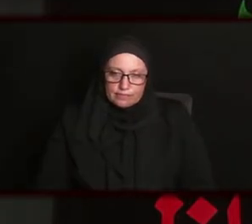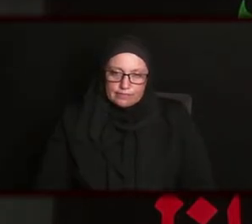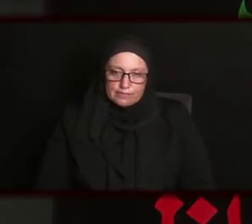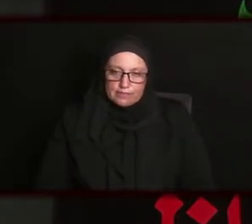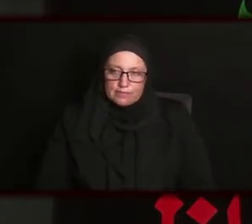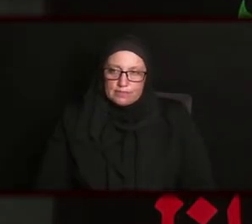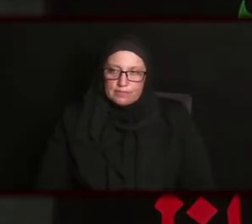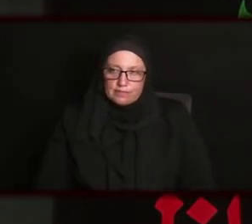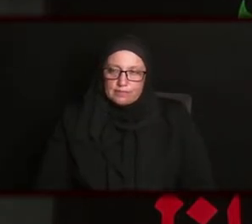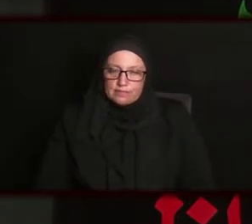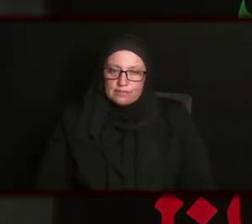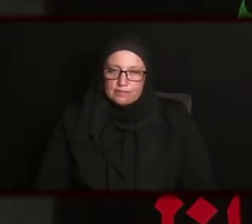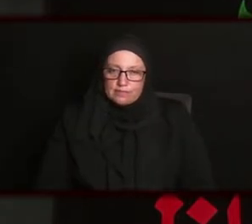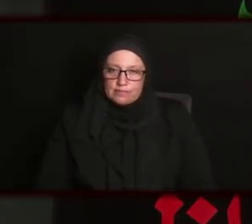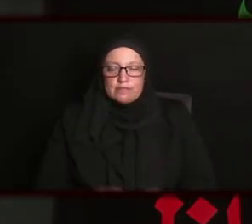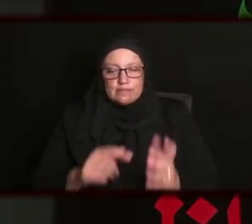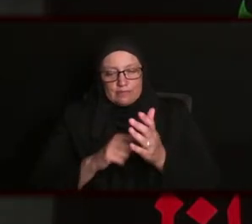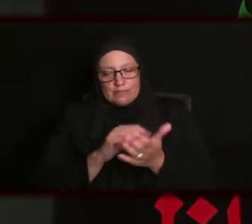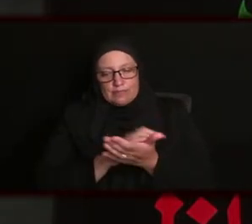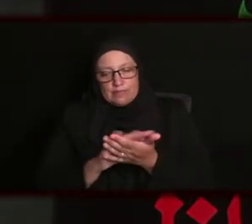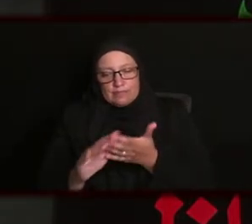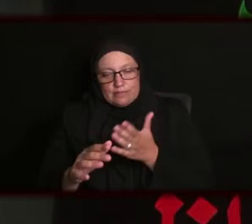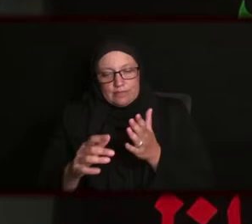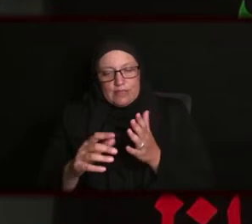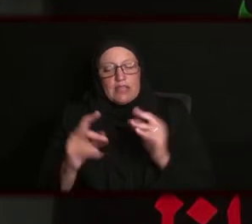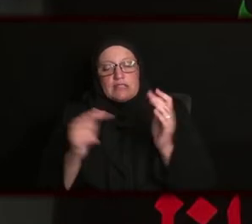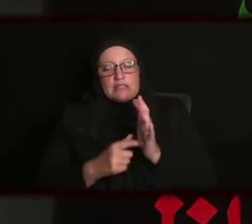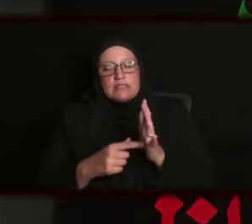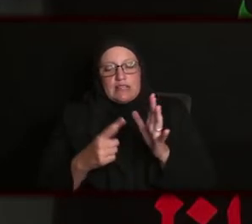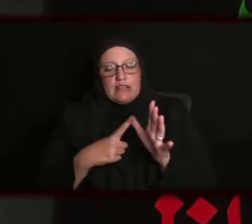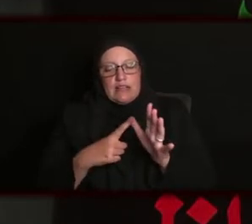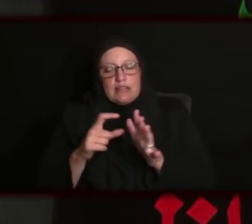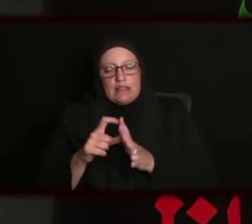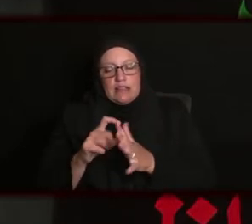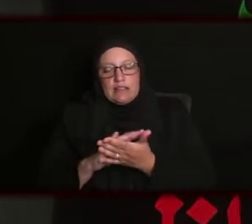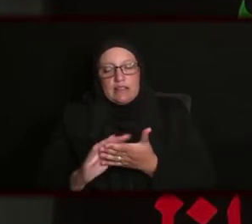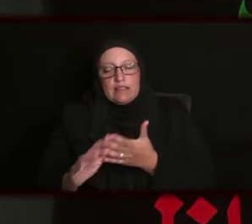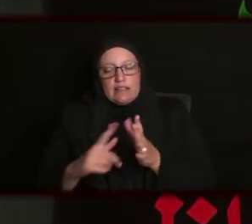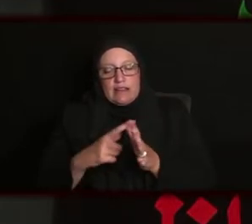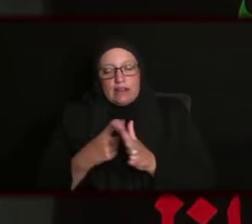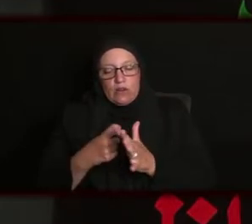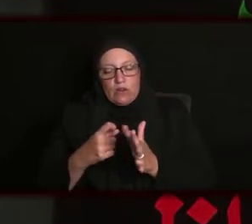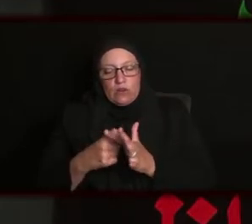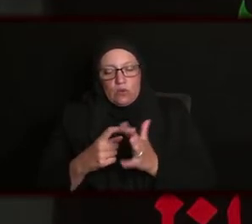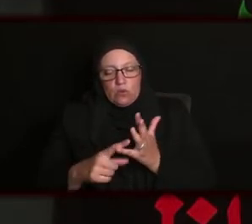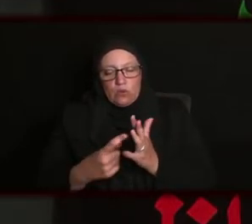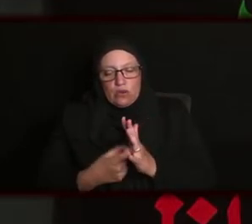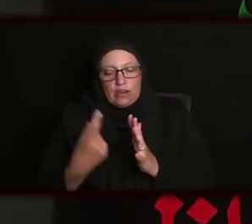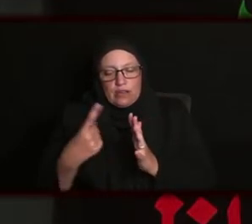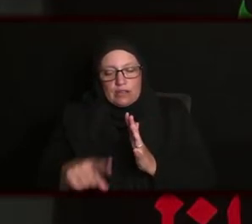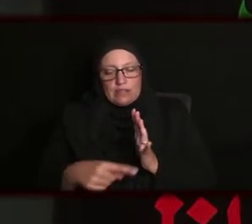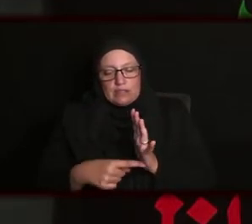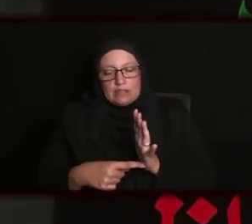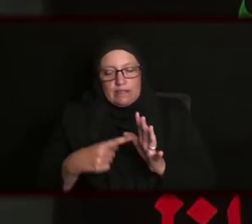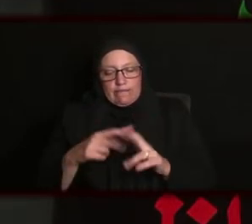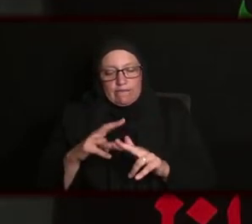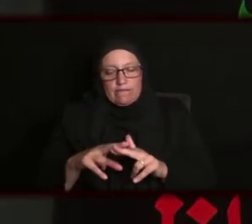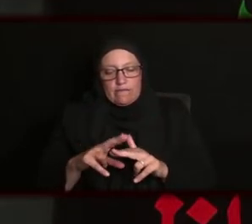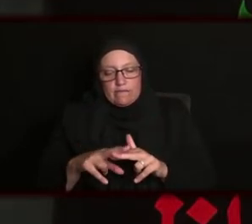So, tadhakkur and tafakkur. The third and the fourth is tawakkul and tasabbur.